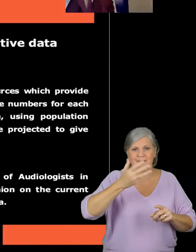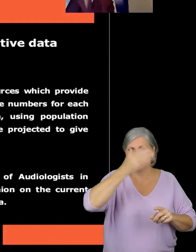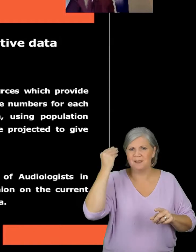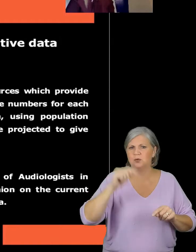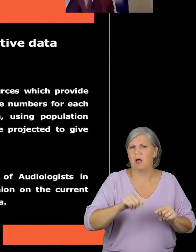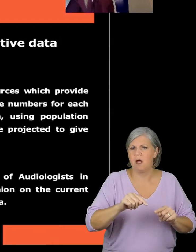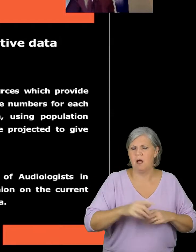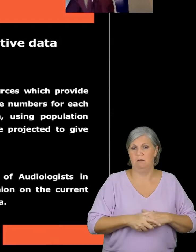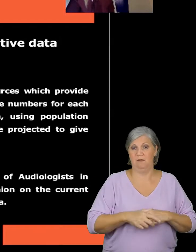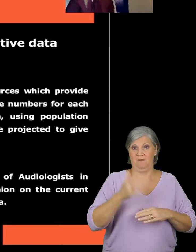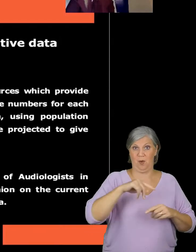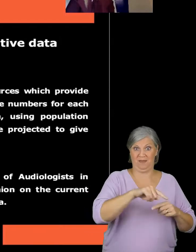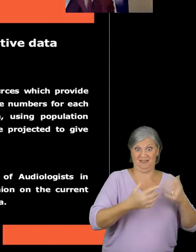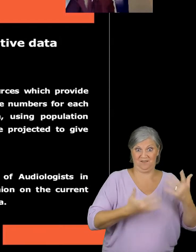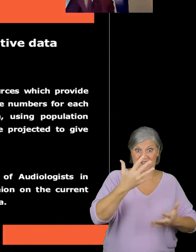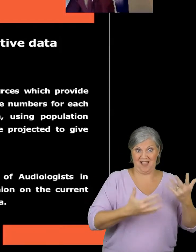dementia.